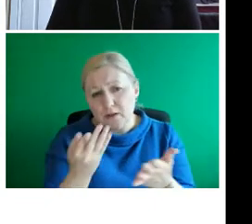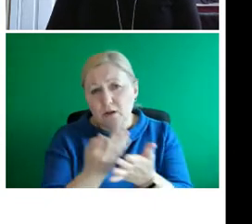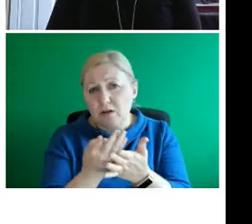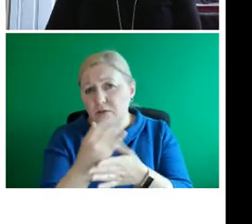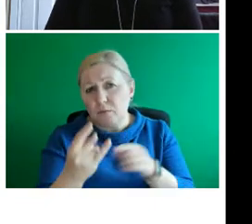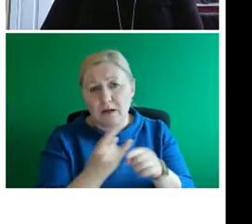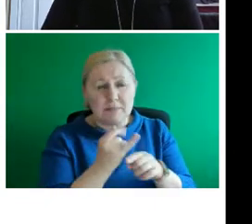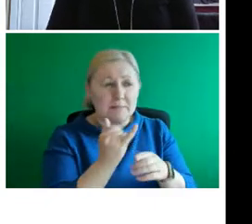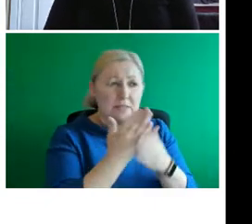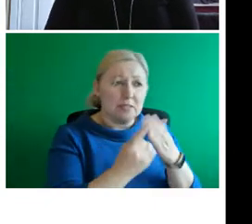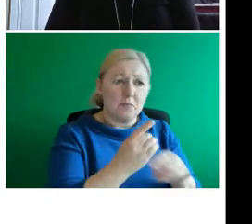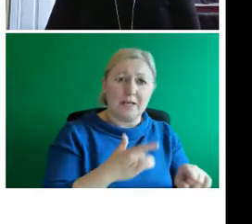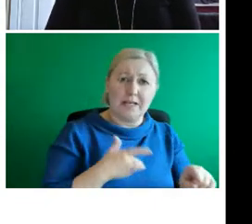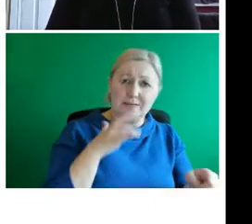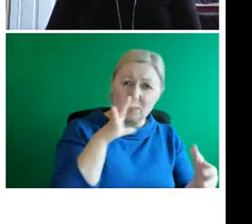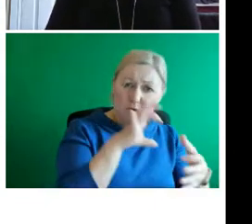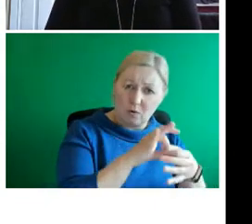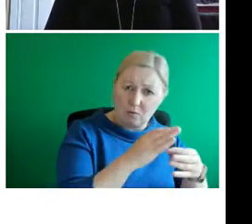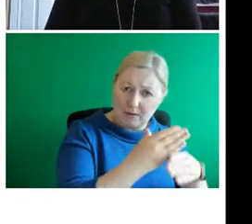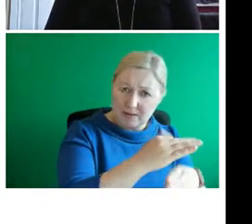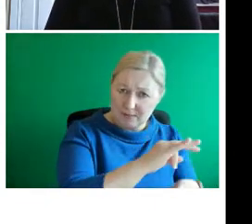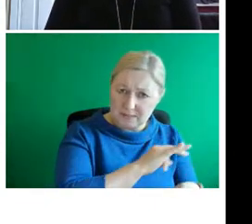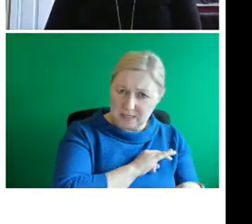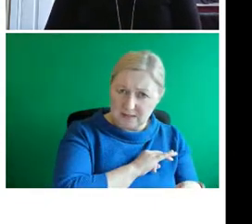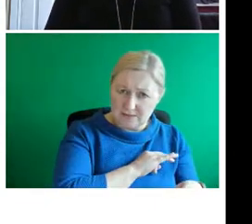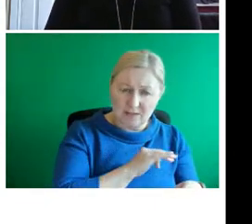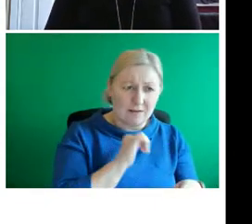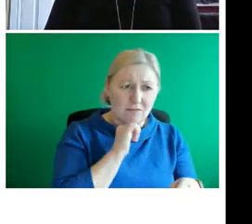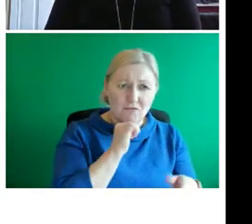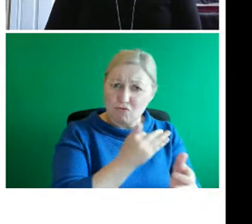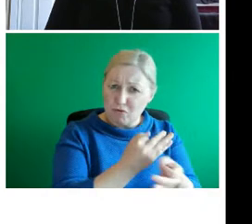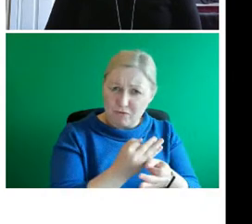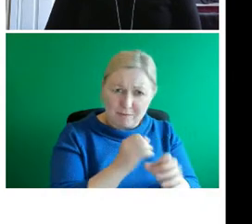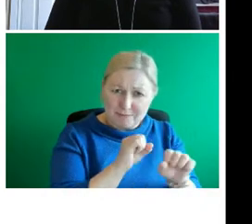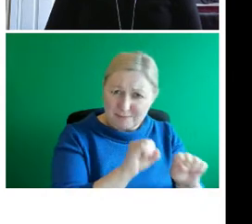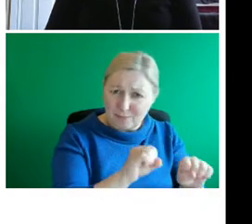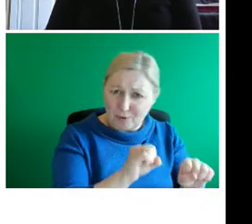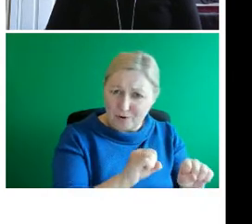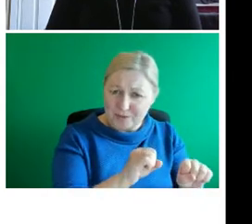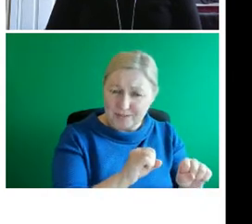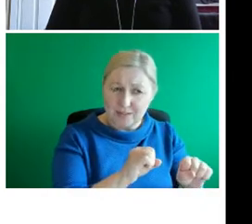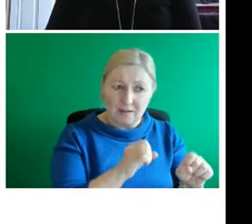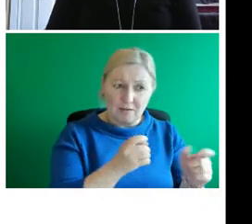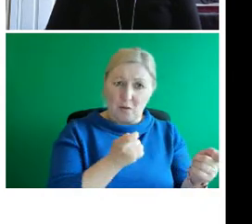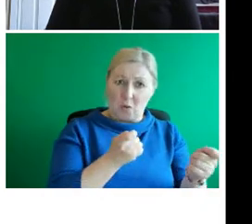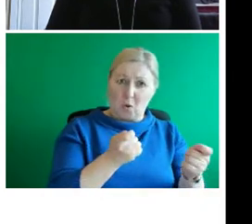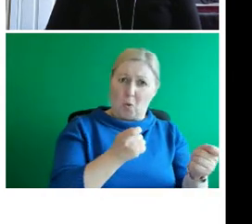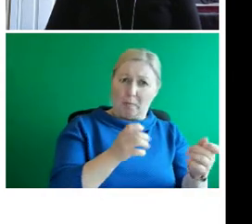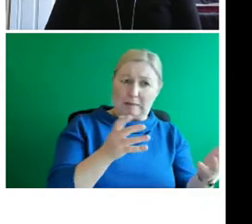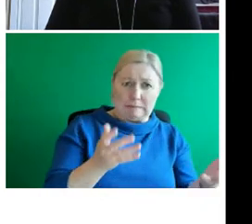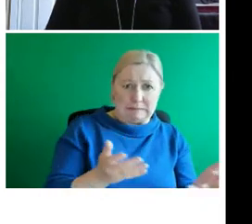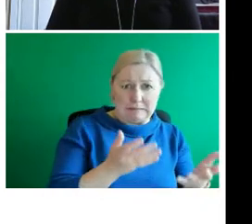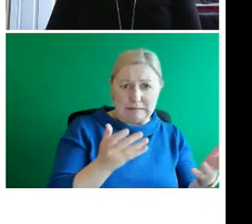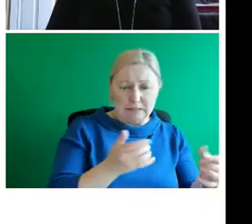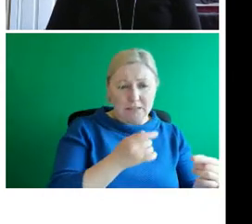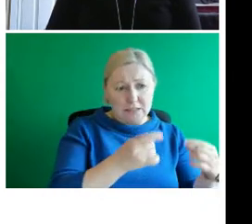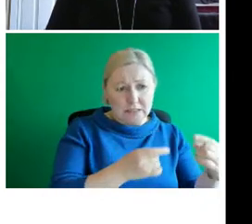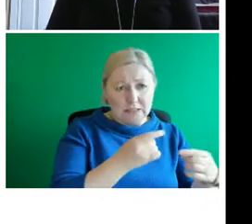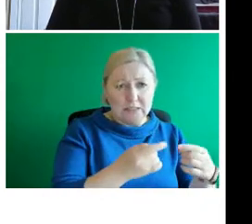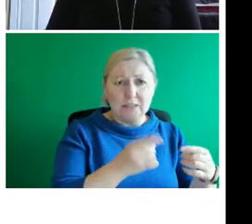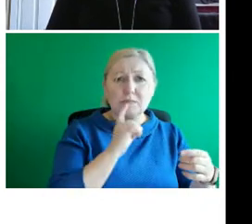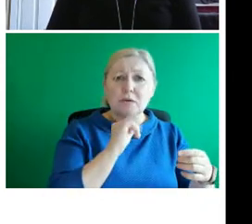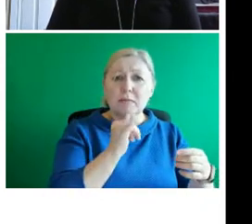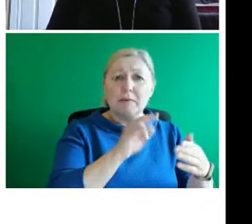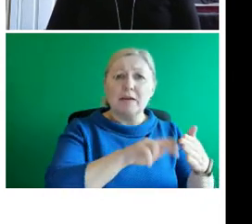family support, they had been managing somehow, then they will have a fall or they'll develop a